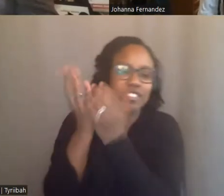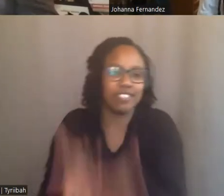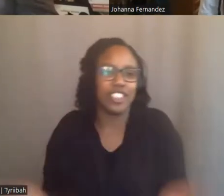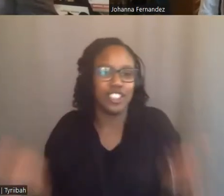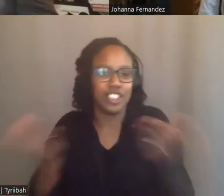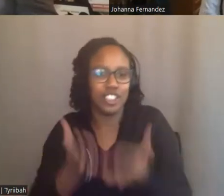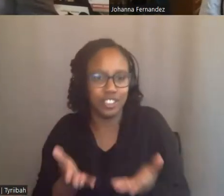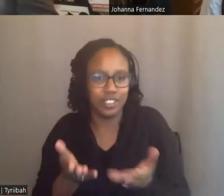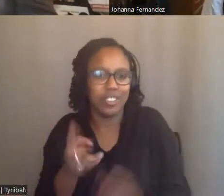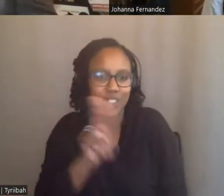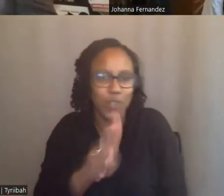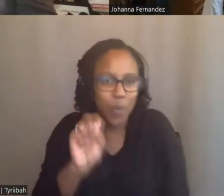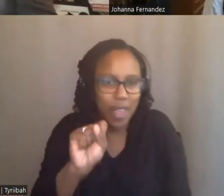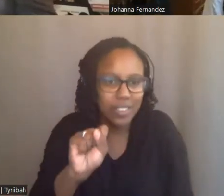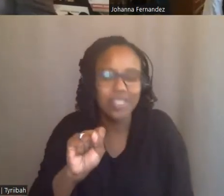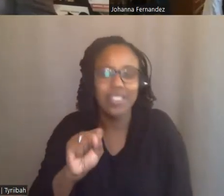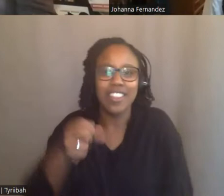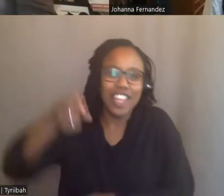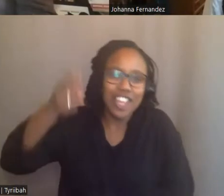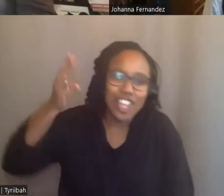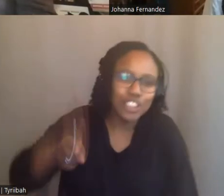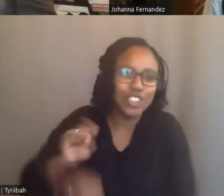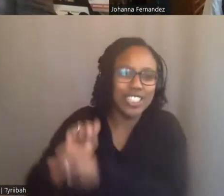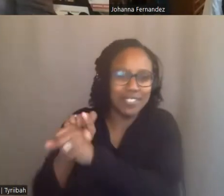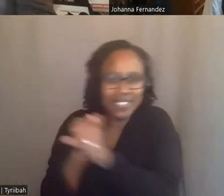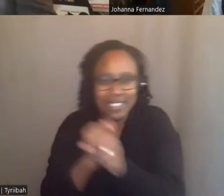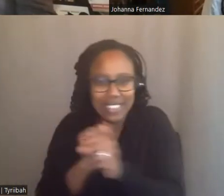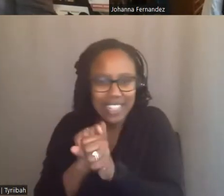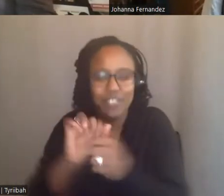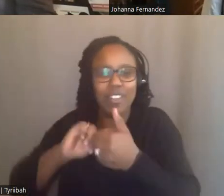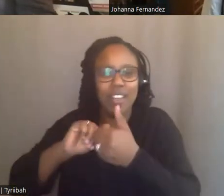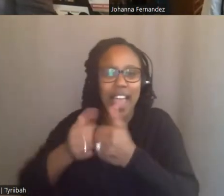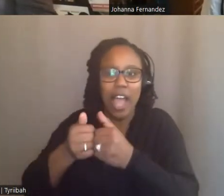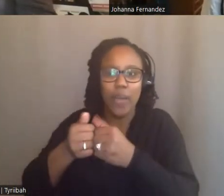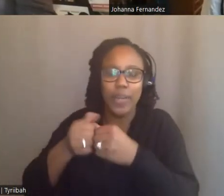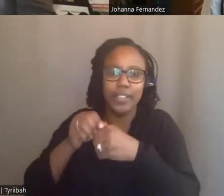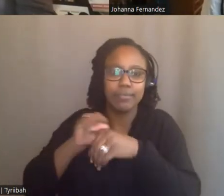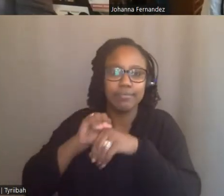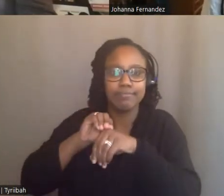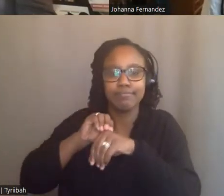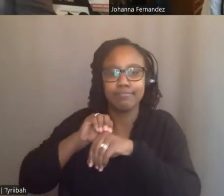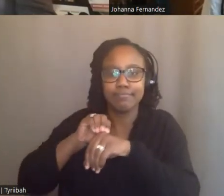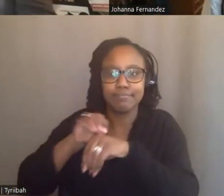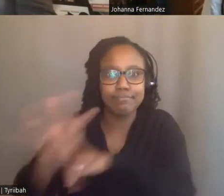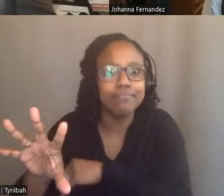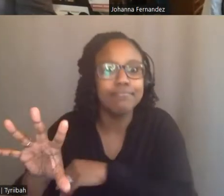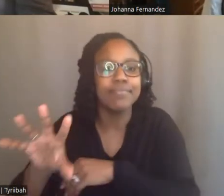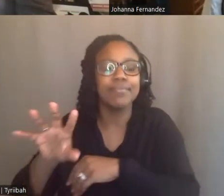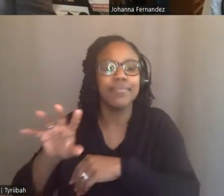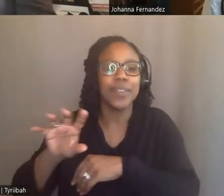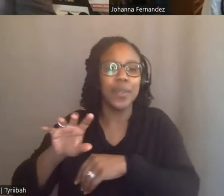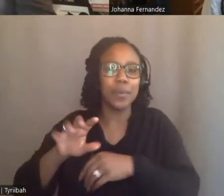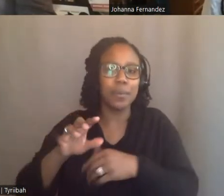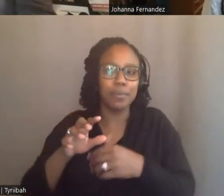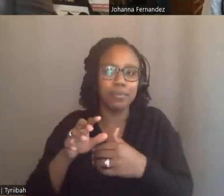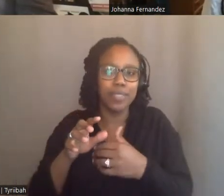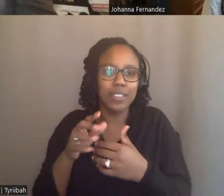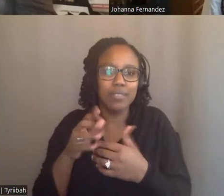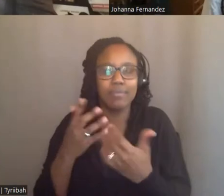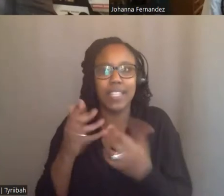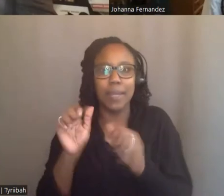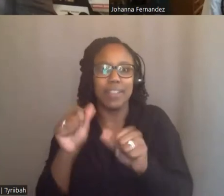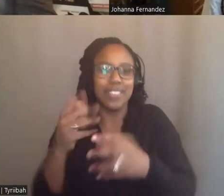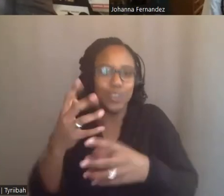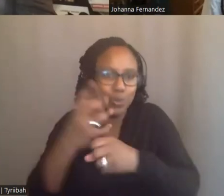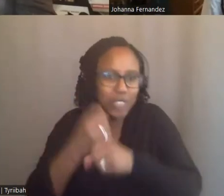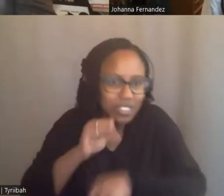of slavery and its impact on labor and the working class in the